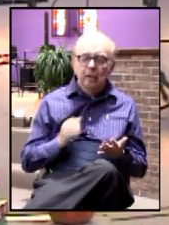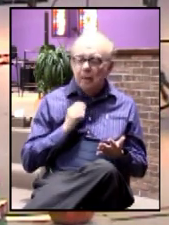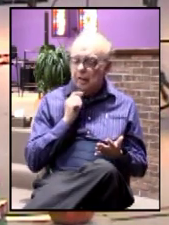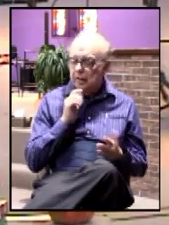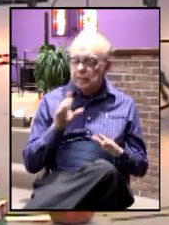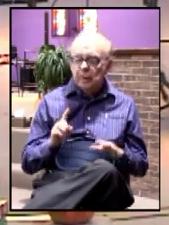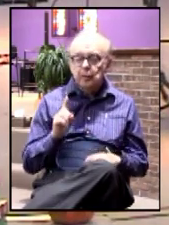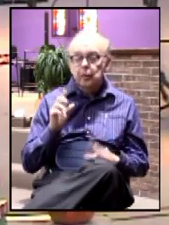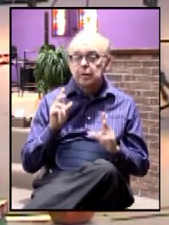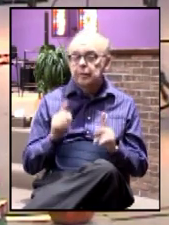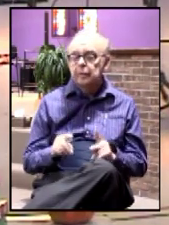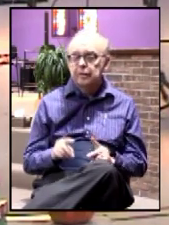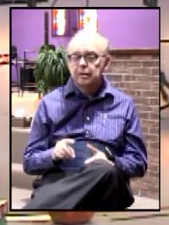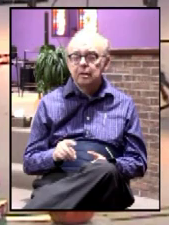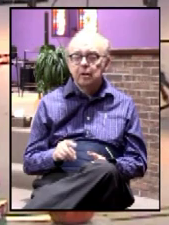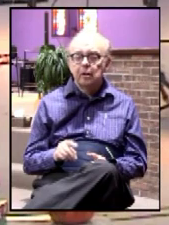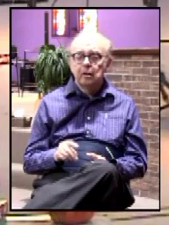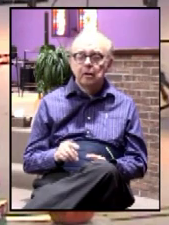done by one person,